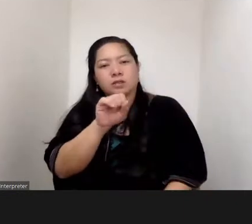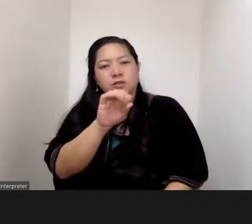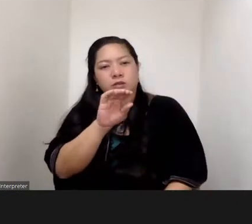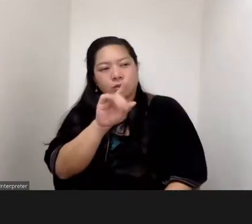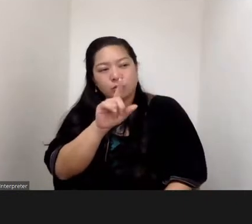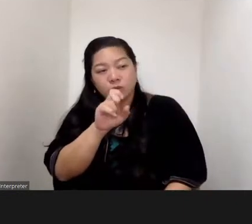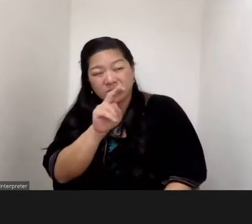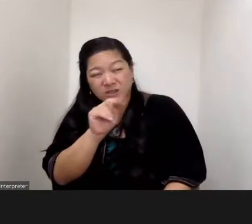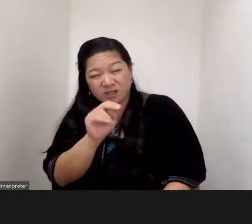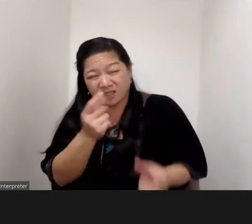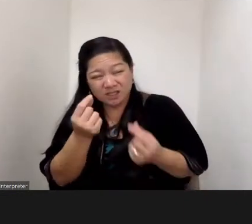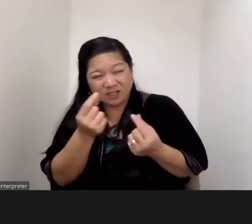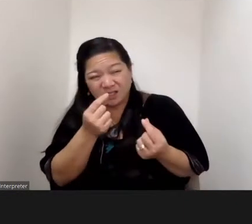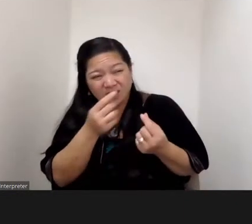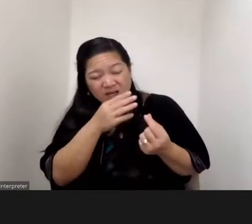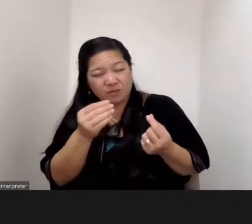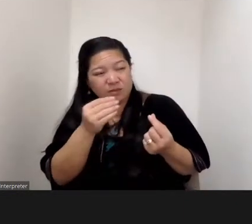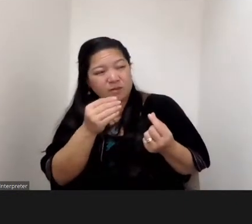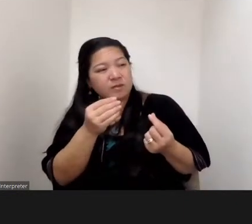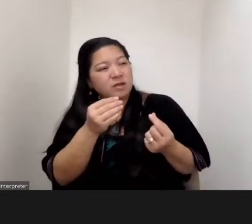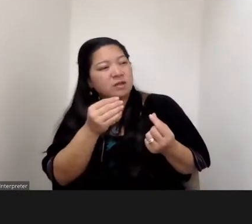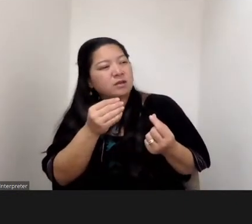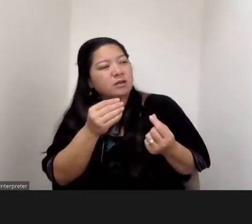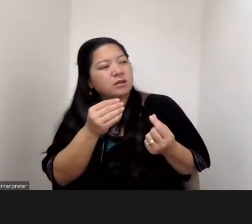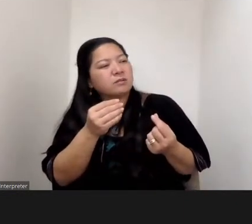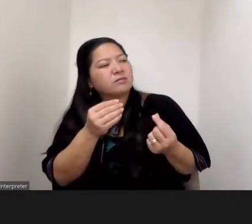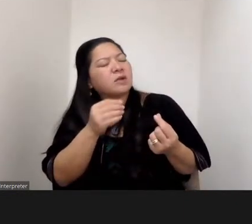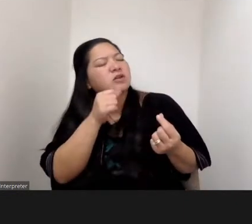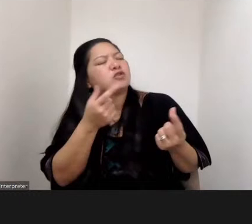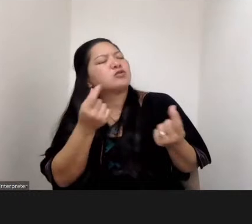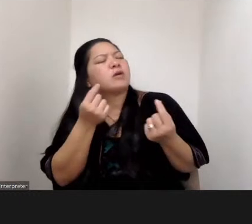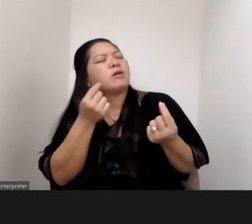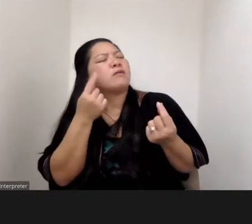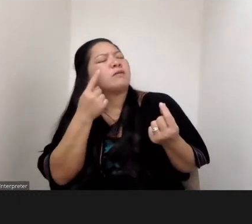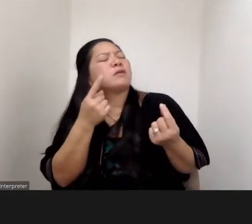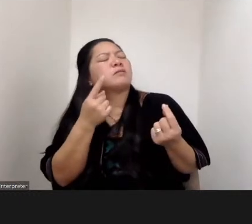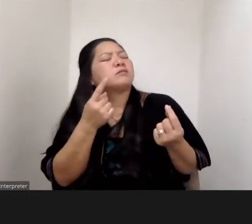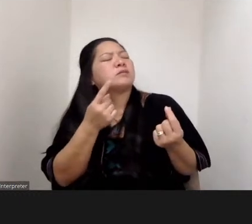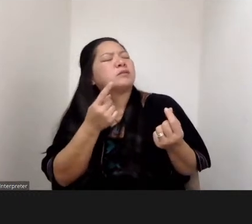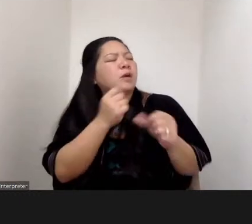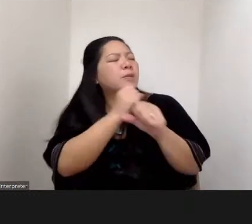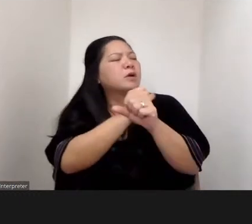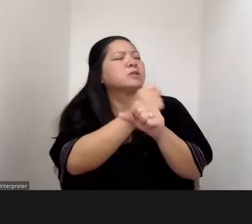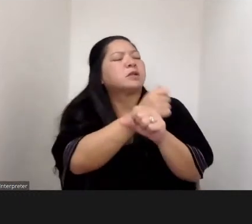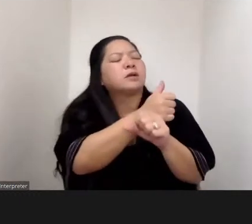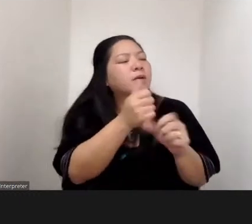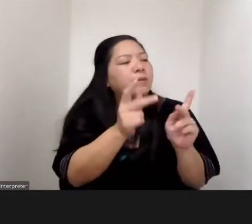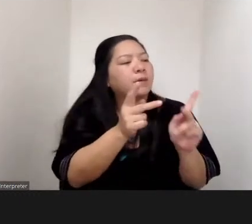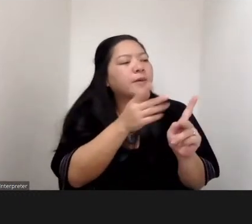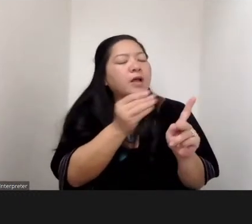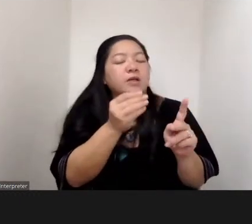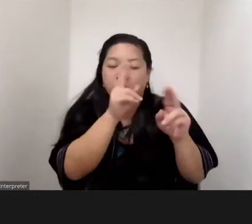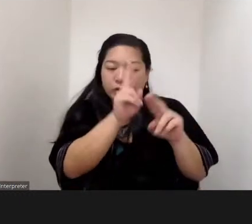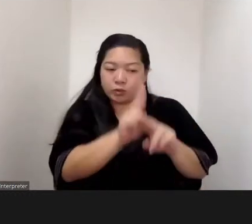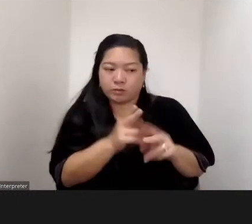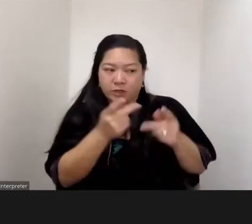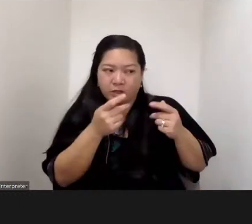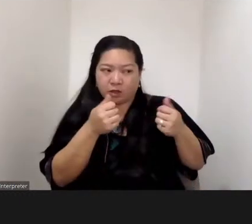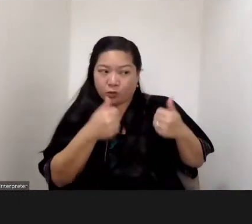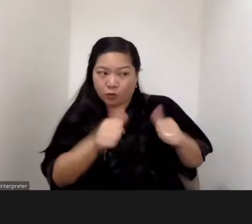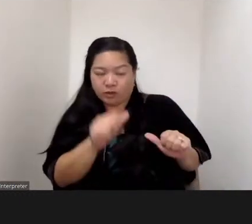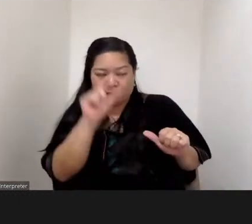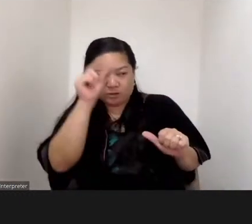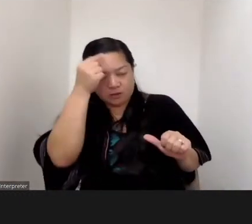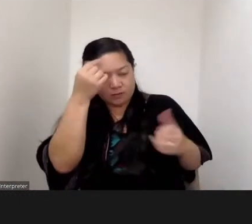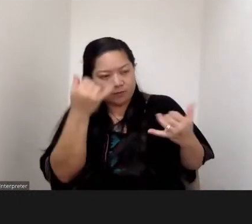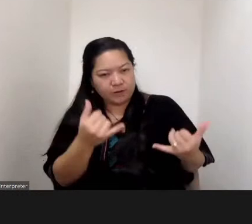and arbitrarily. And that I use my authority,